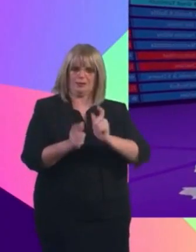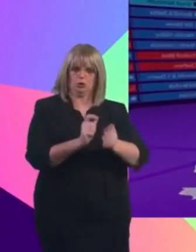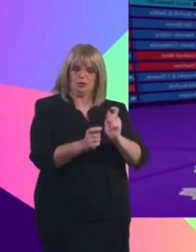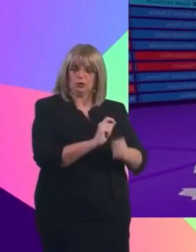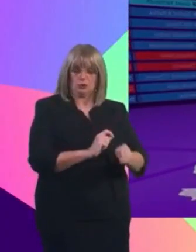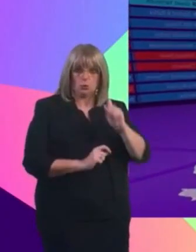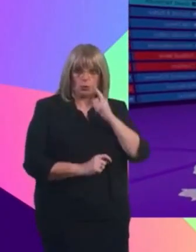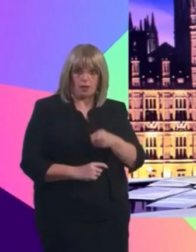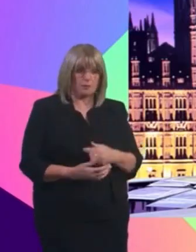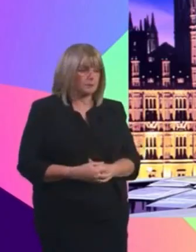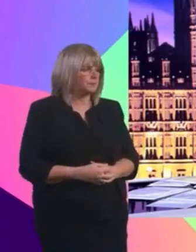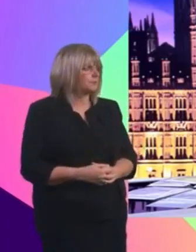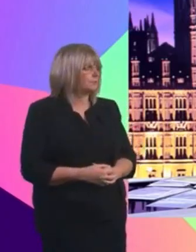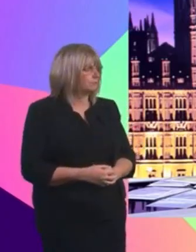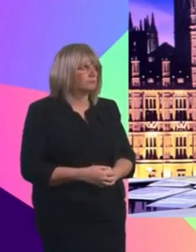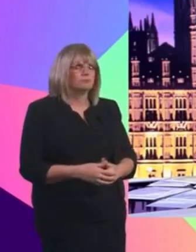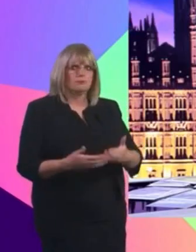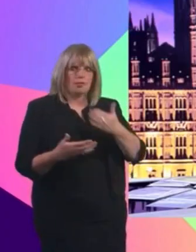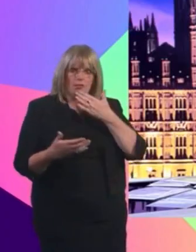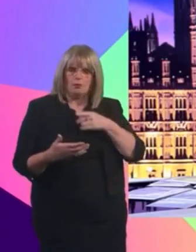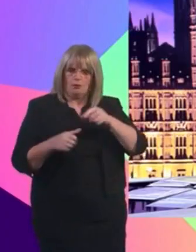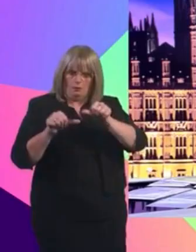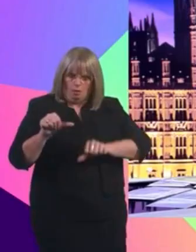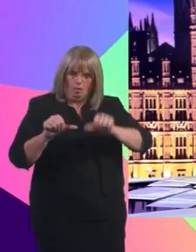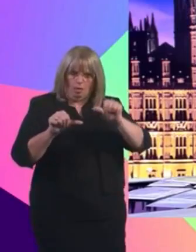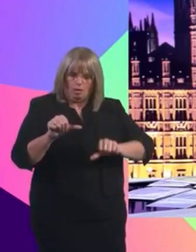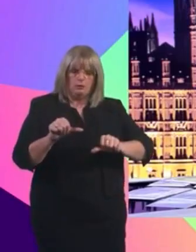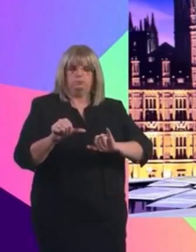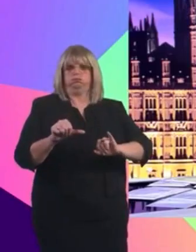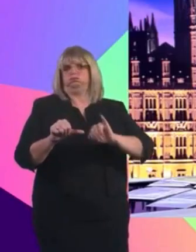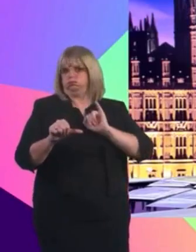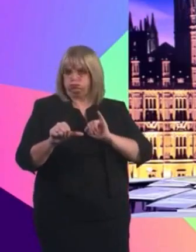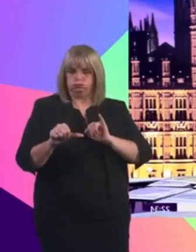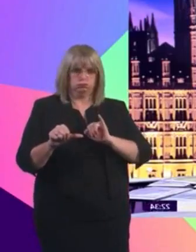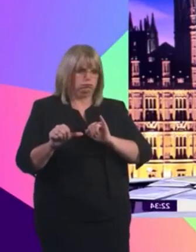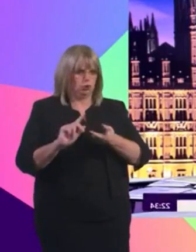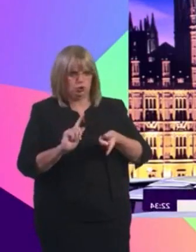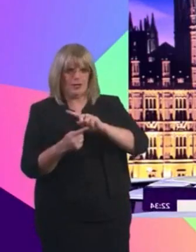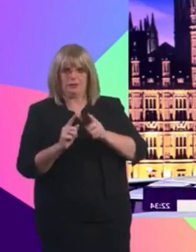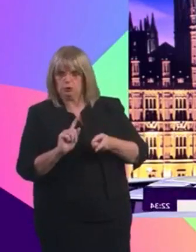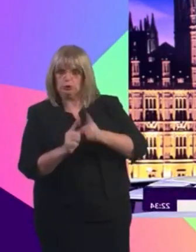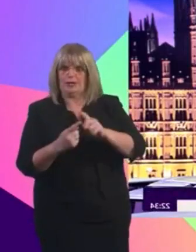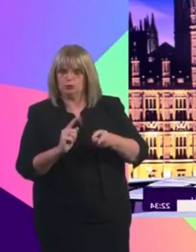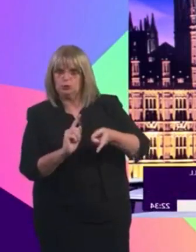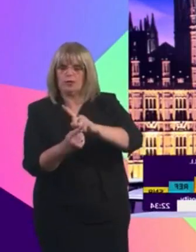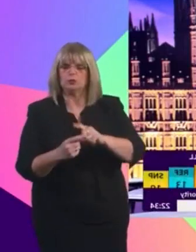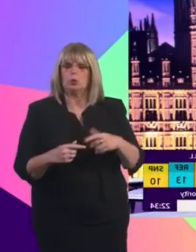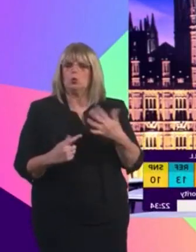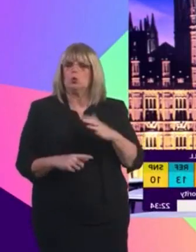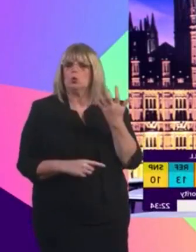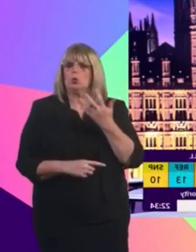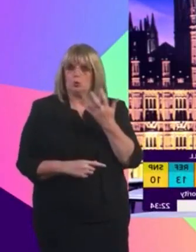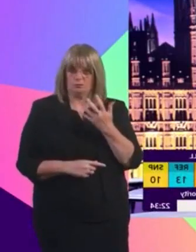different newslines. Remember, just yesterday, all the pollsters saying this was too close to call. It's a seat map, it's a representation of the